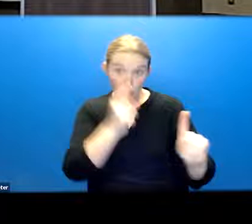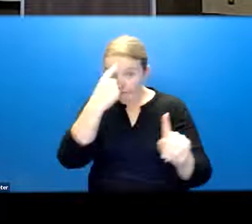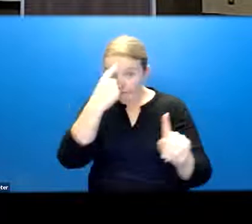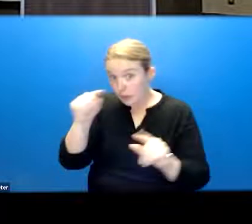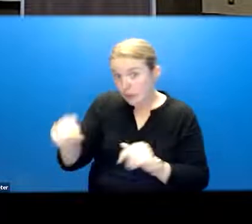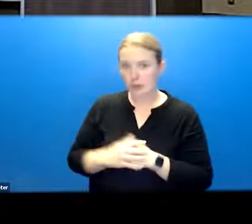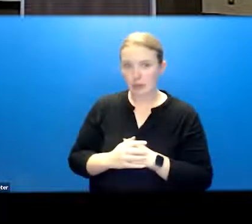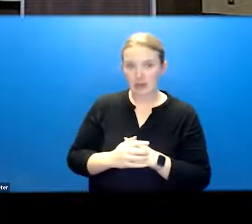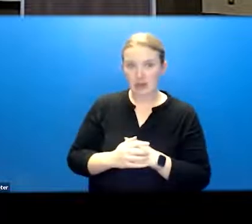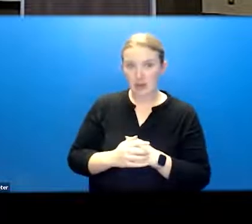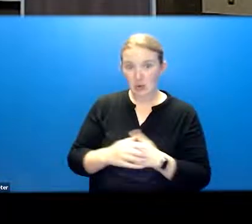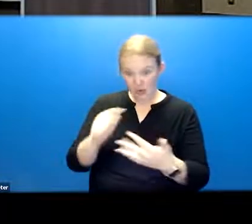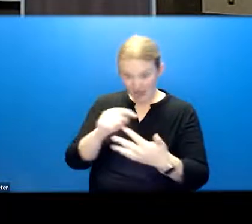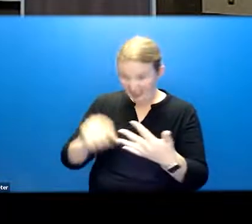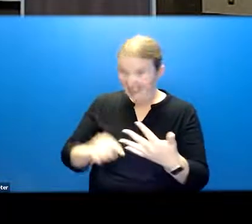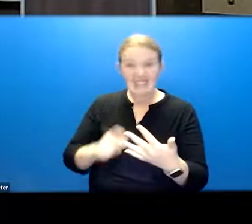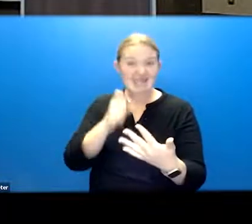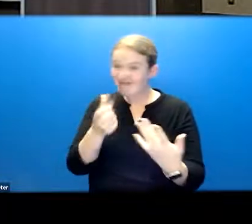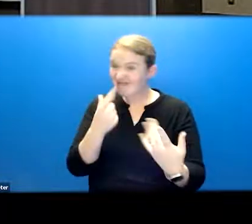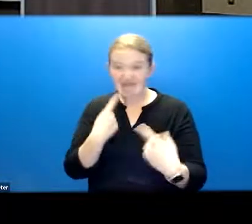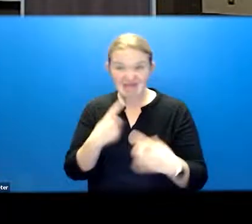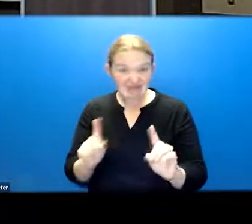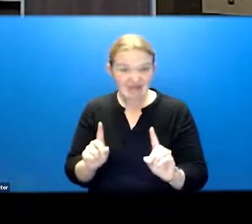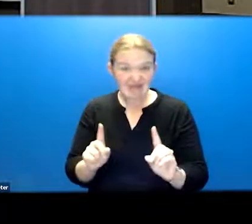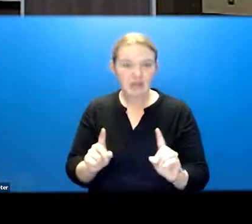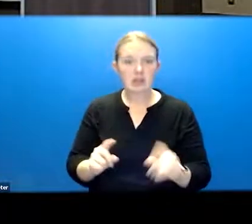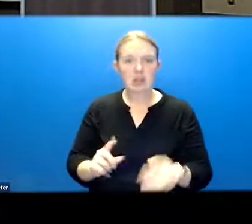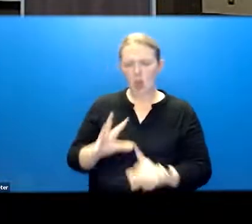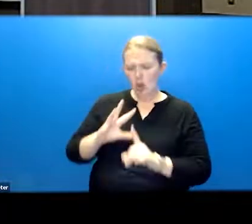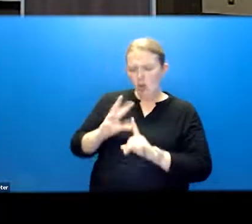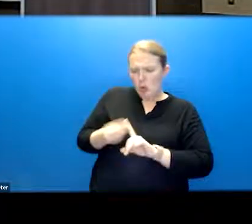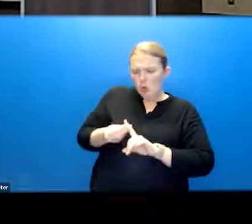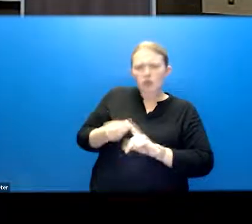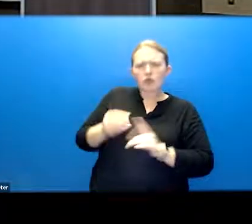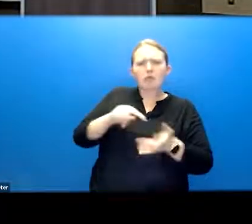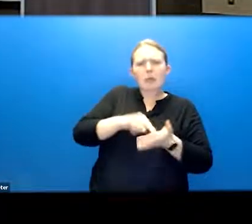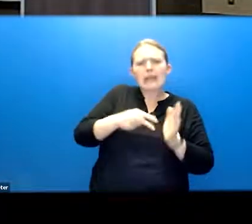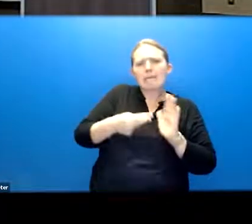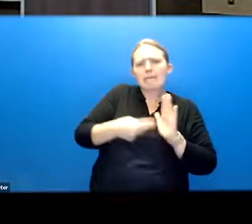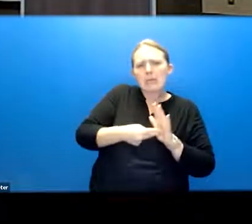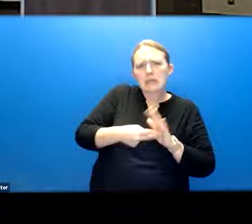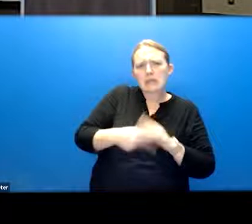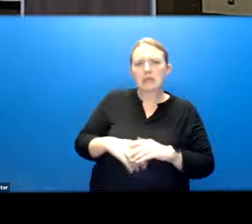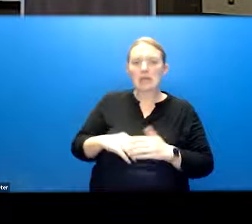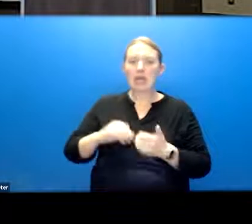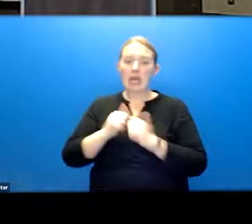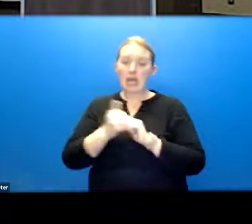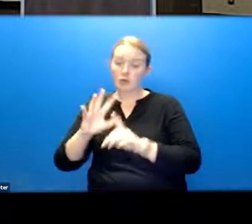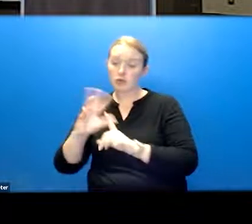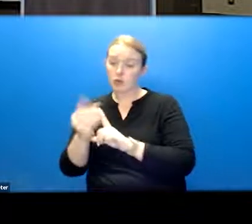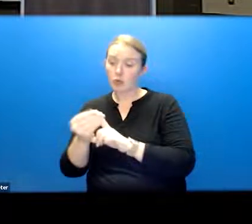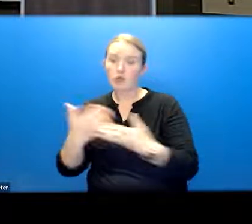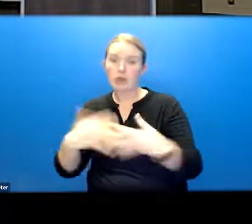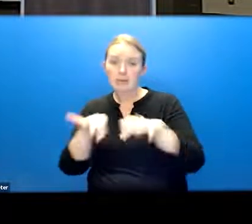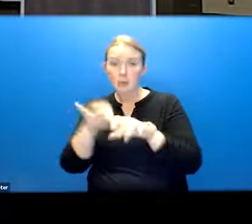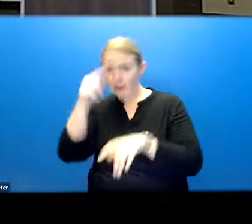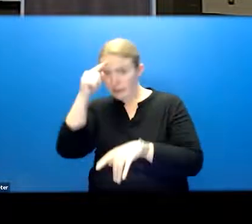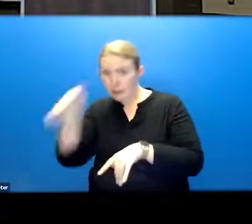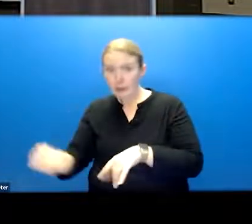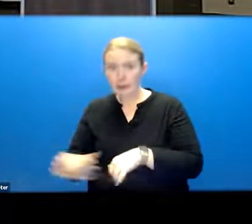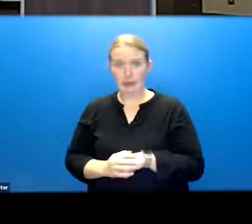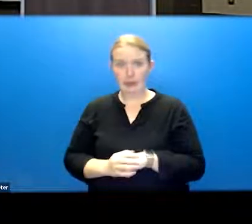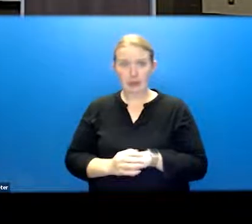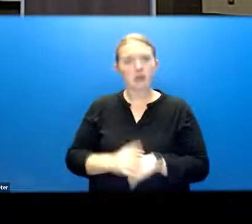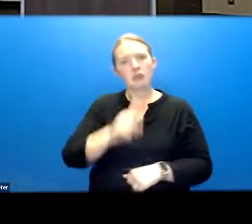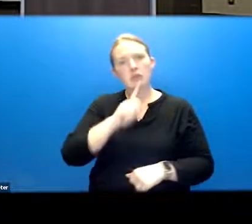has not worked for you? How do you define culture and how culture is important to you? And really using that to